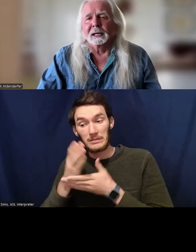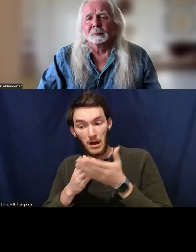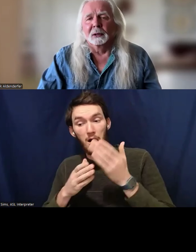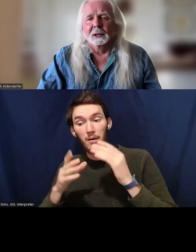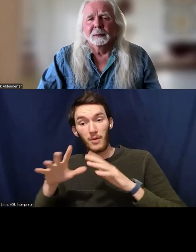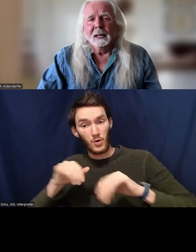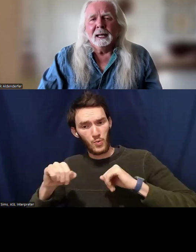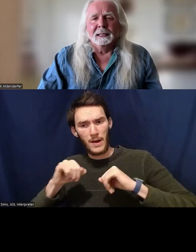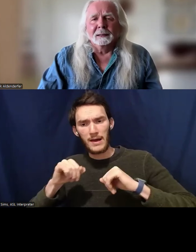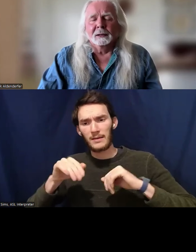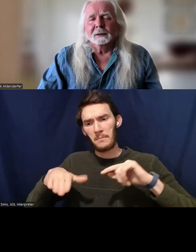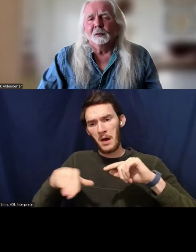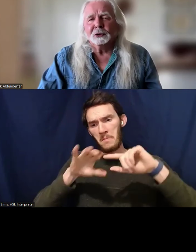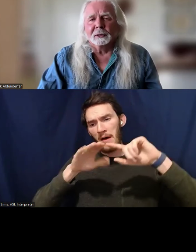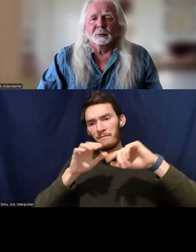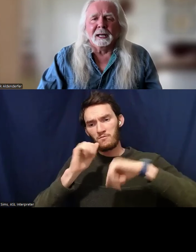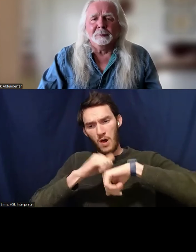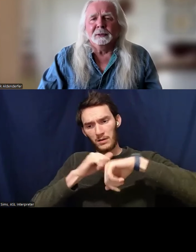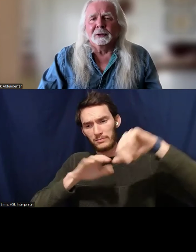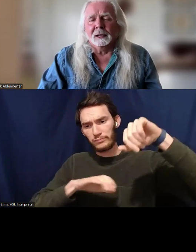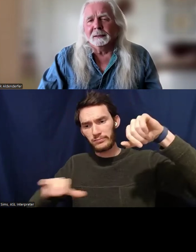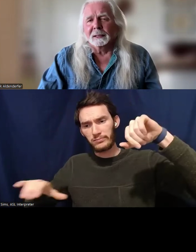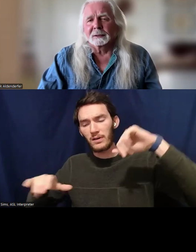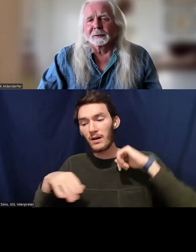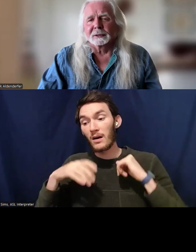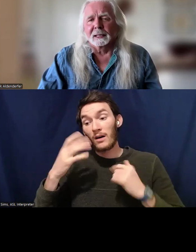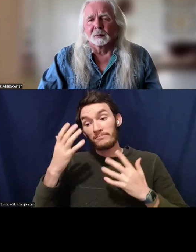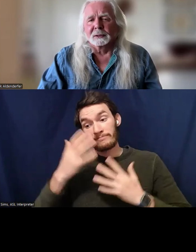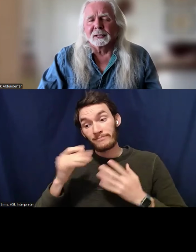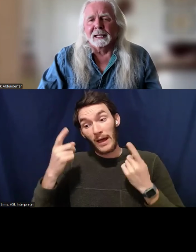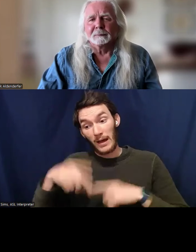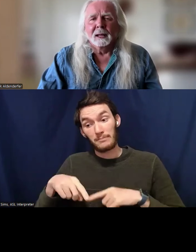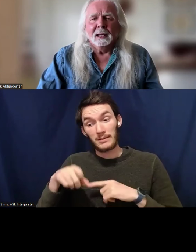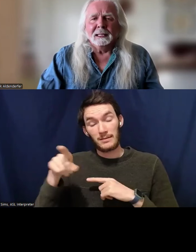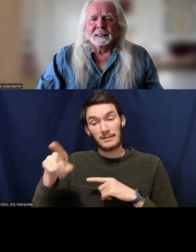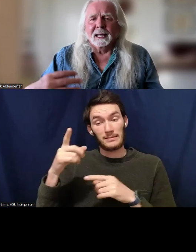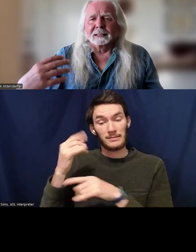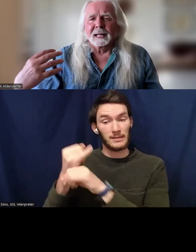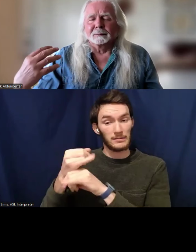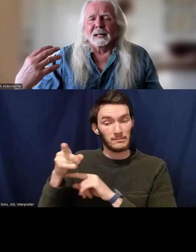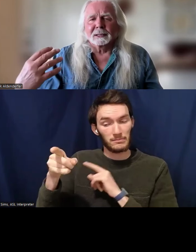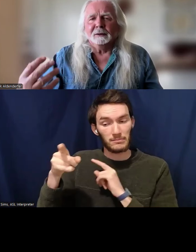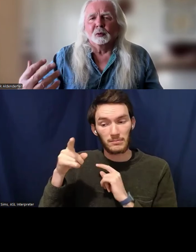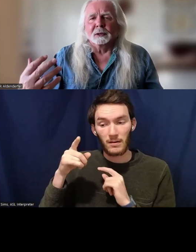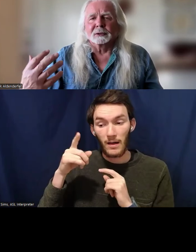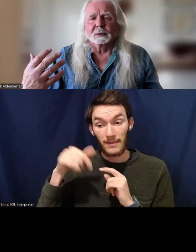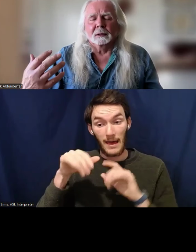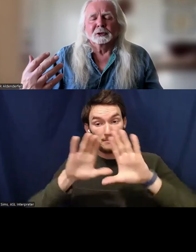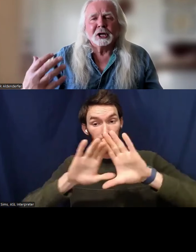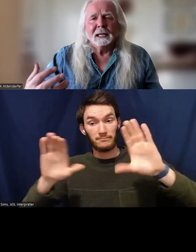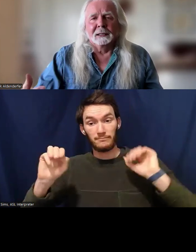earthquake down below. And unfortunately, what happened to the context of the site was that as that massif